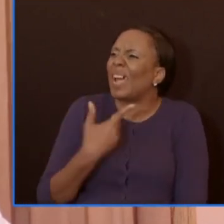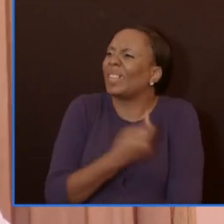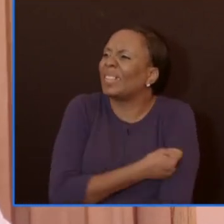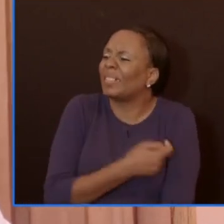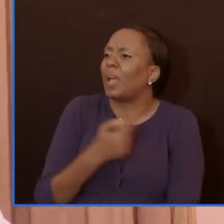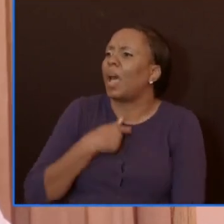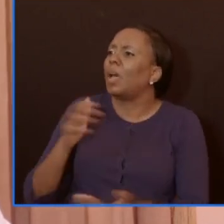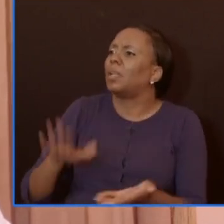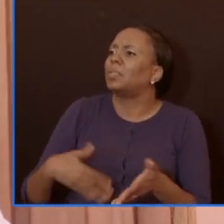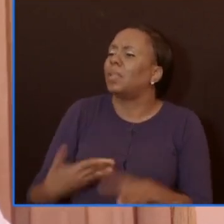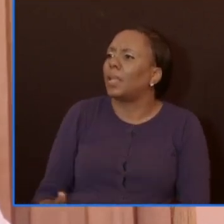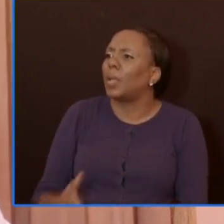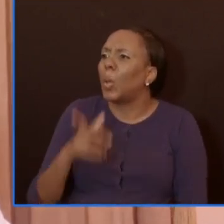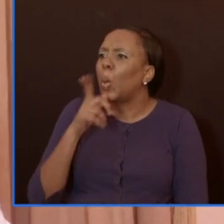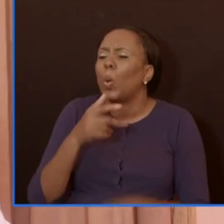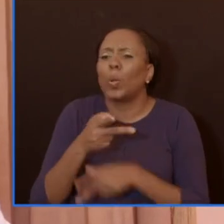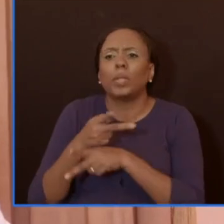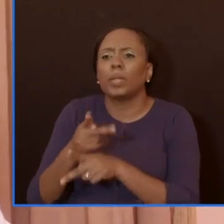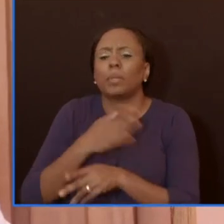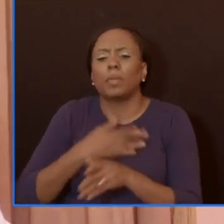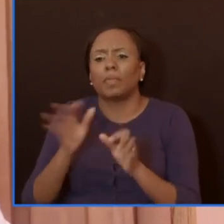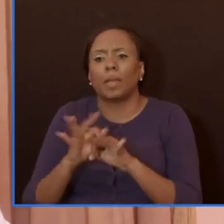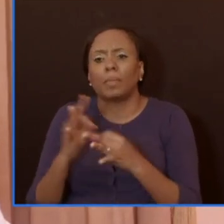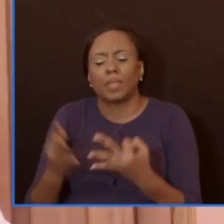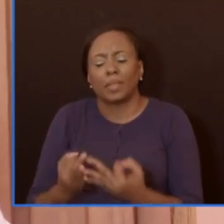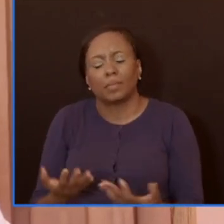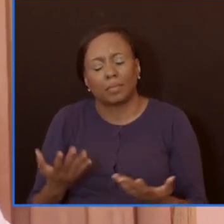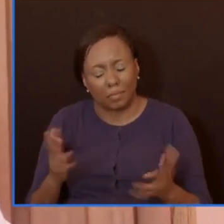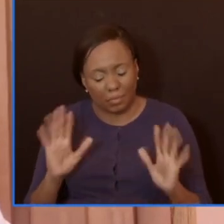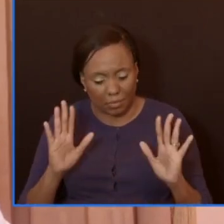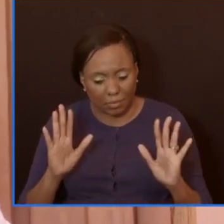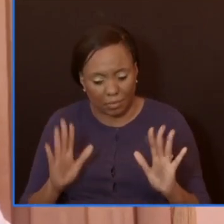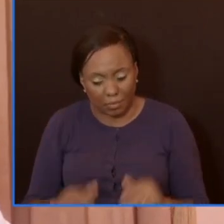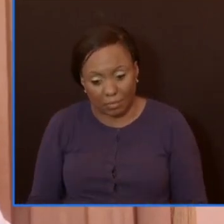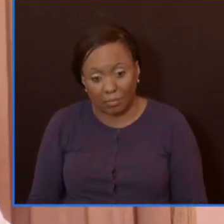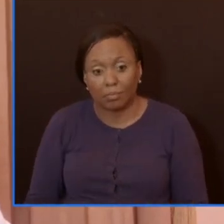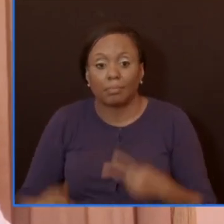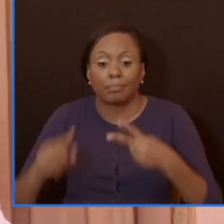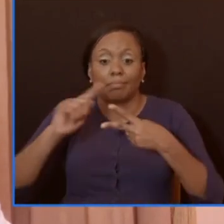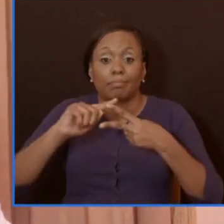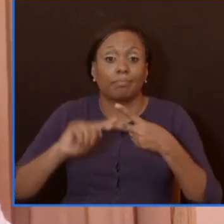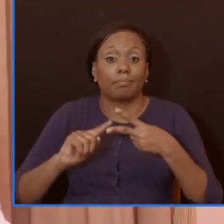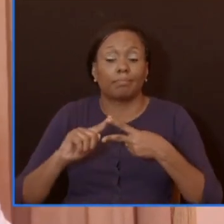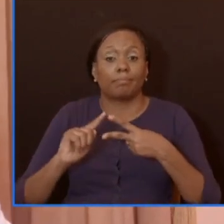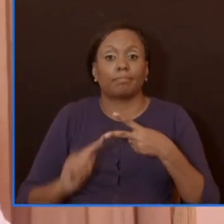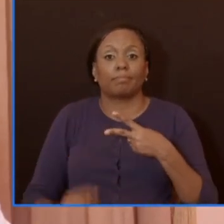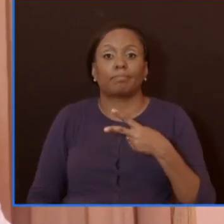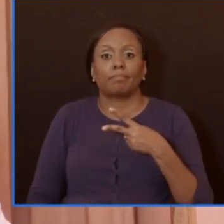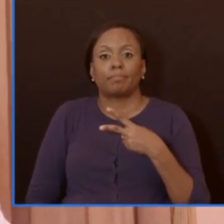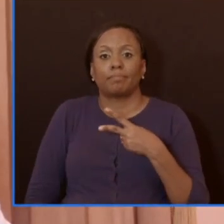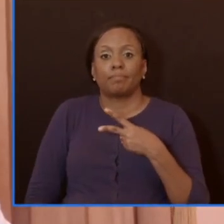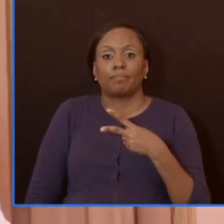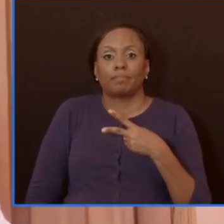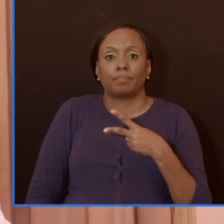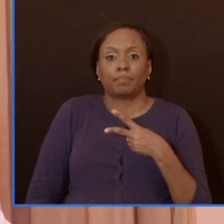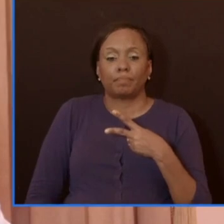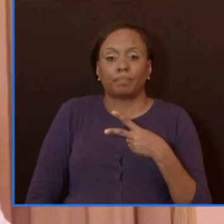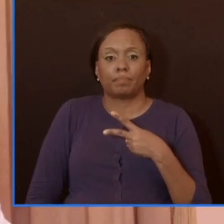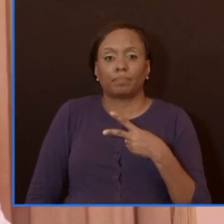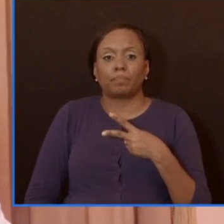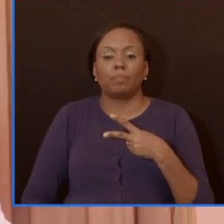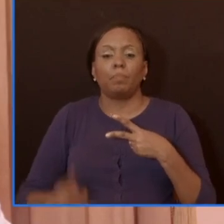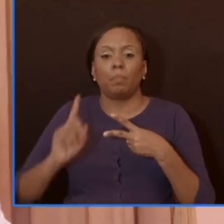dead, who can take care of my family? I want to answer this in two ways. One, the cabinet has discussed this